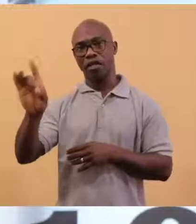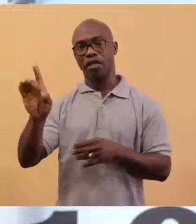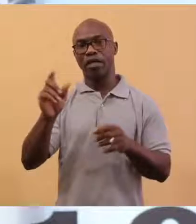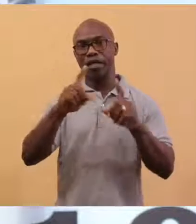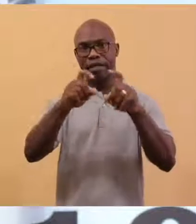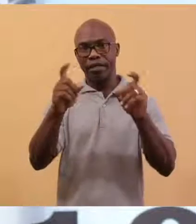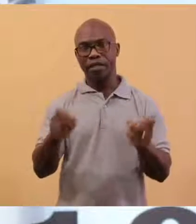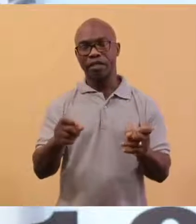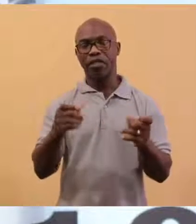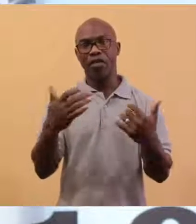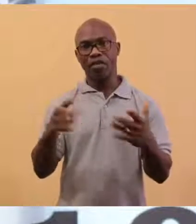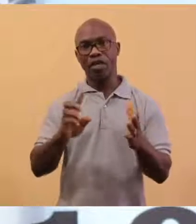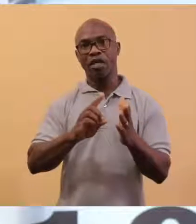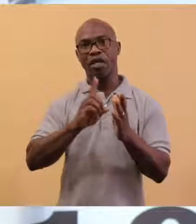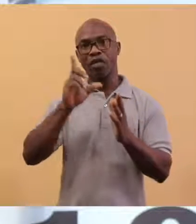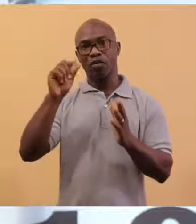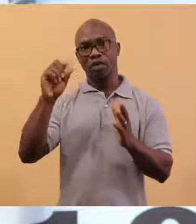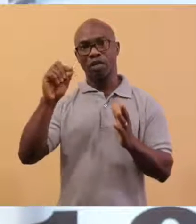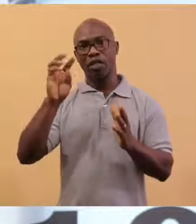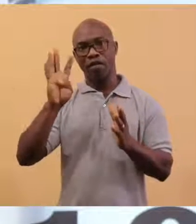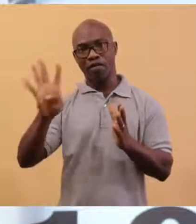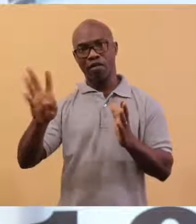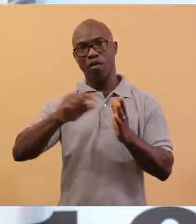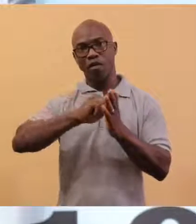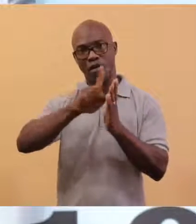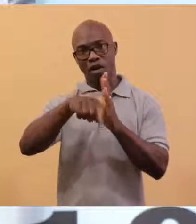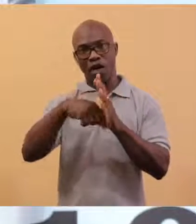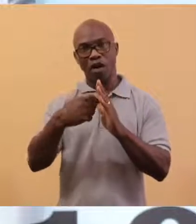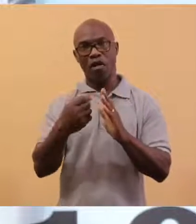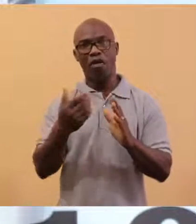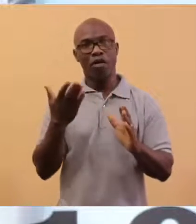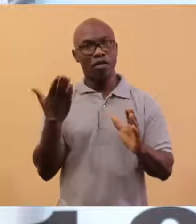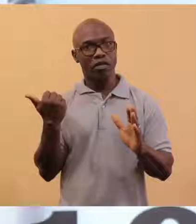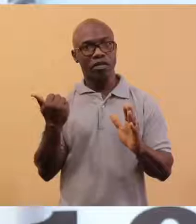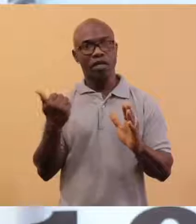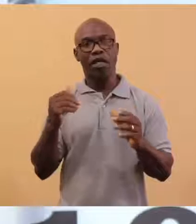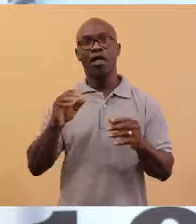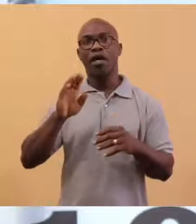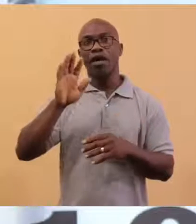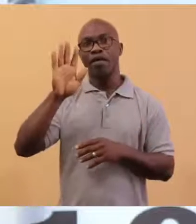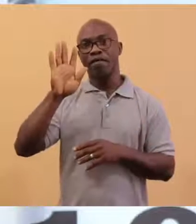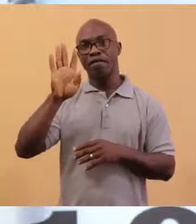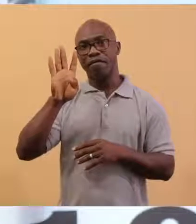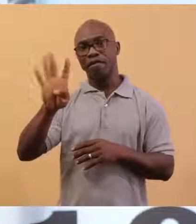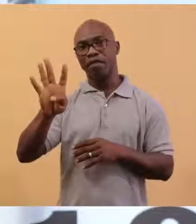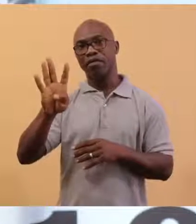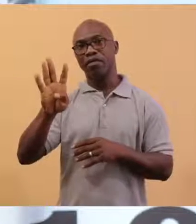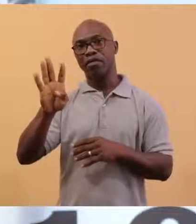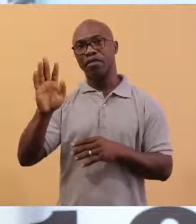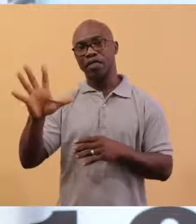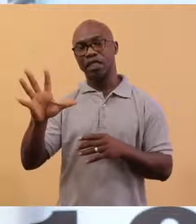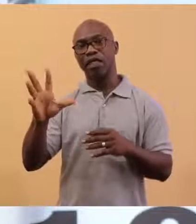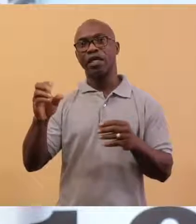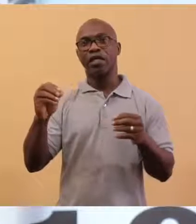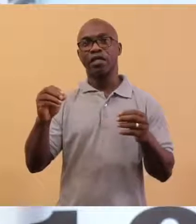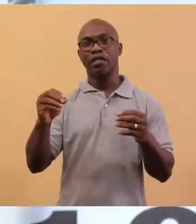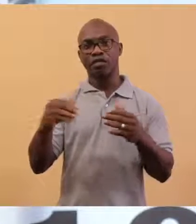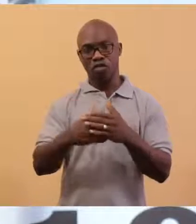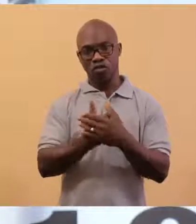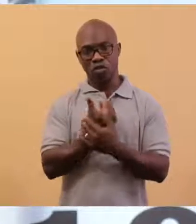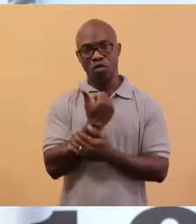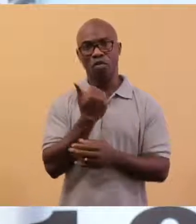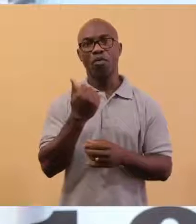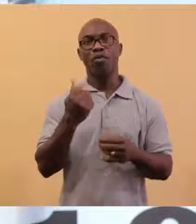were done in the last 24 hours, there are 15 new cases, bringing the total number